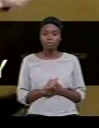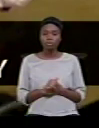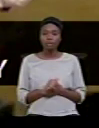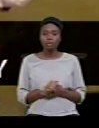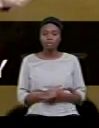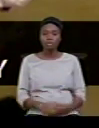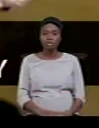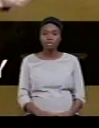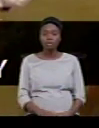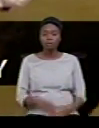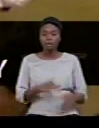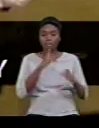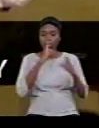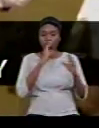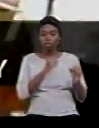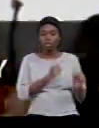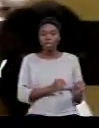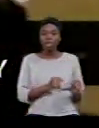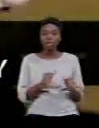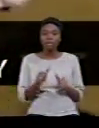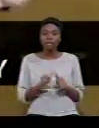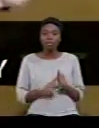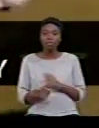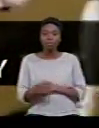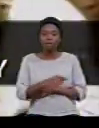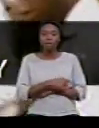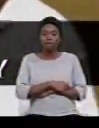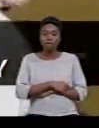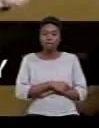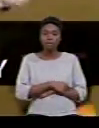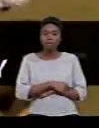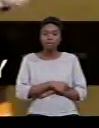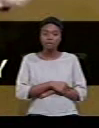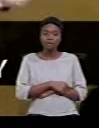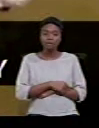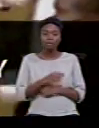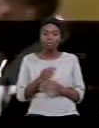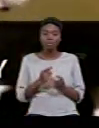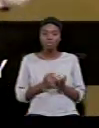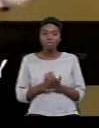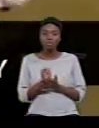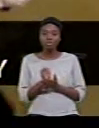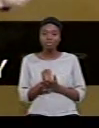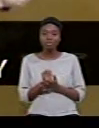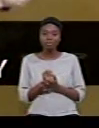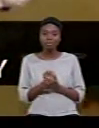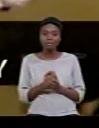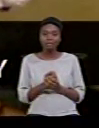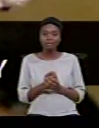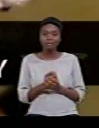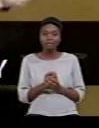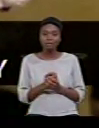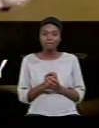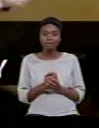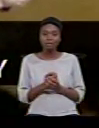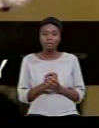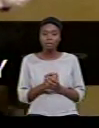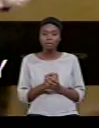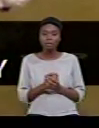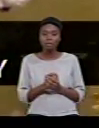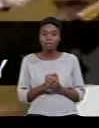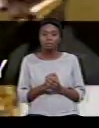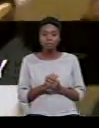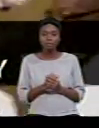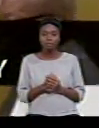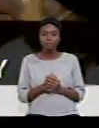trusting Jesus, that is all. Brightly doth this his spirit shine into this poor heart